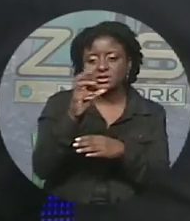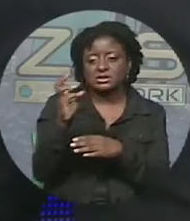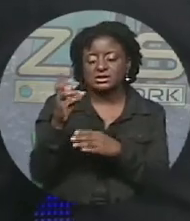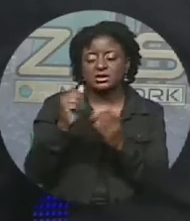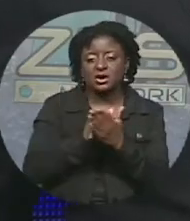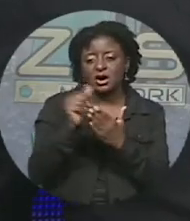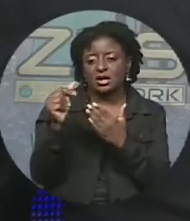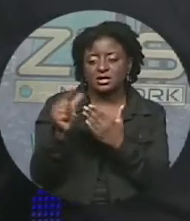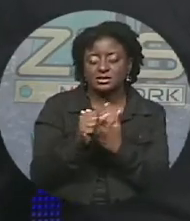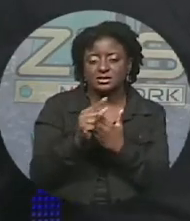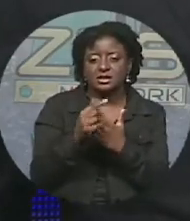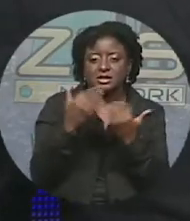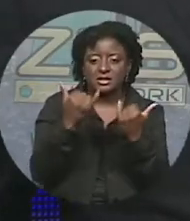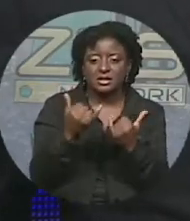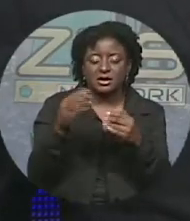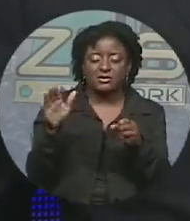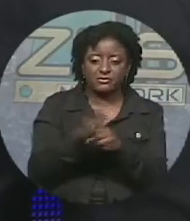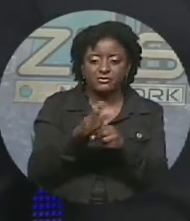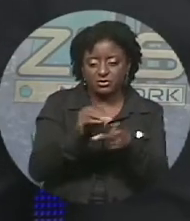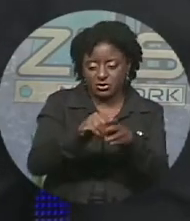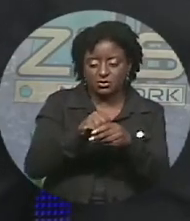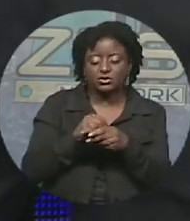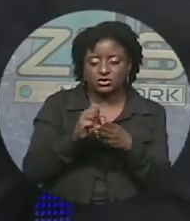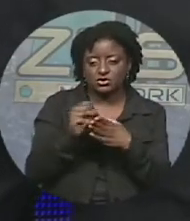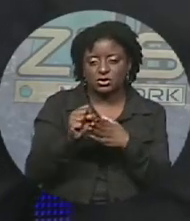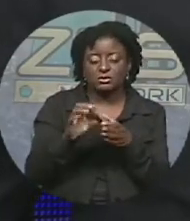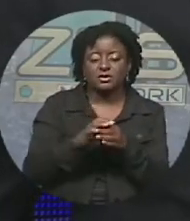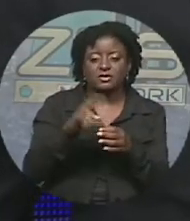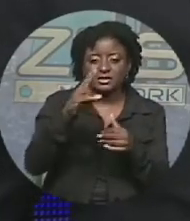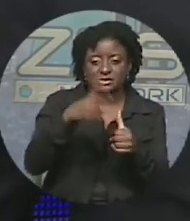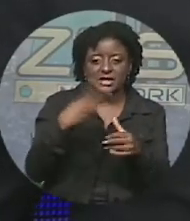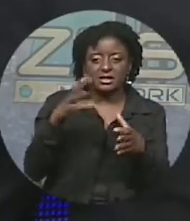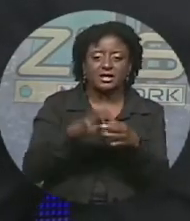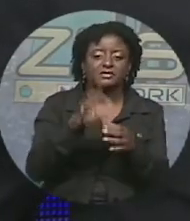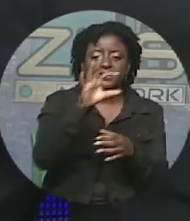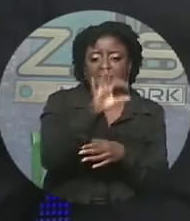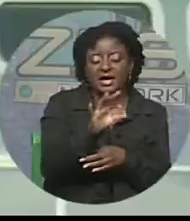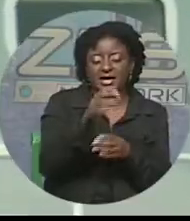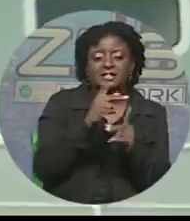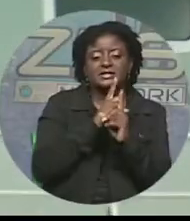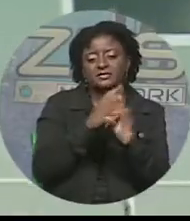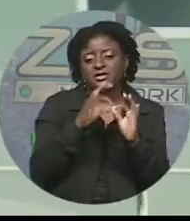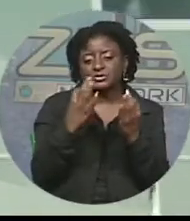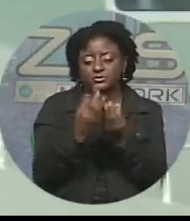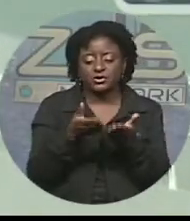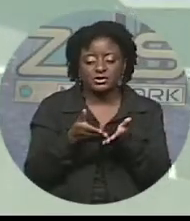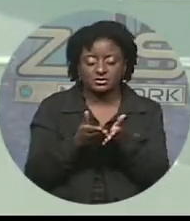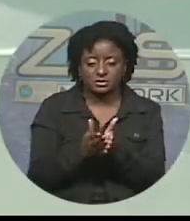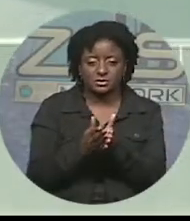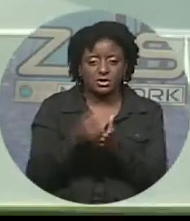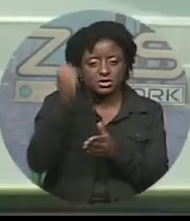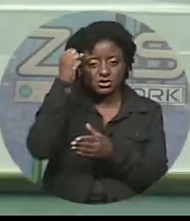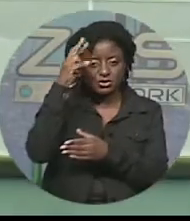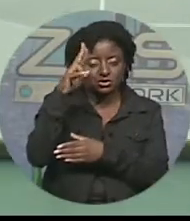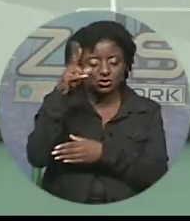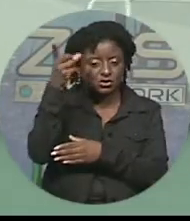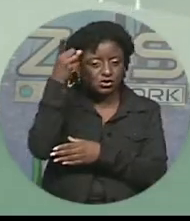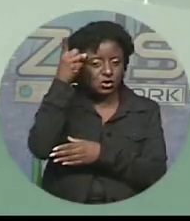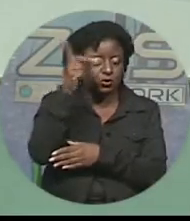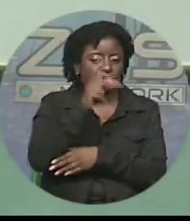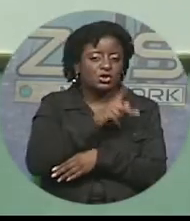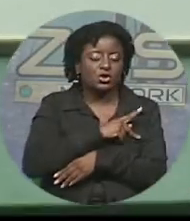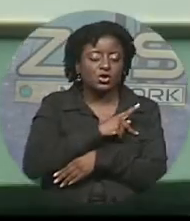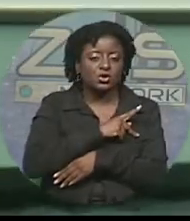Well, they're now officially in full ownership of the second of 9 Defense Force vessels as Durward Knowles was handed over to the Bahamas government this